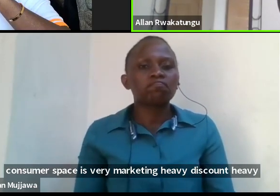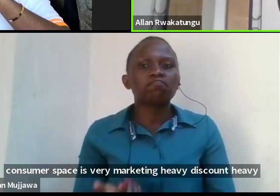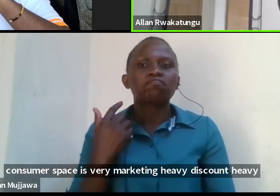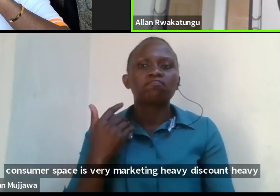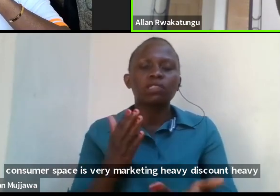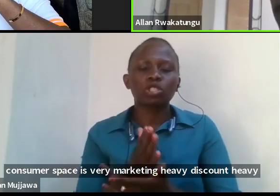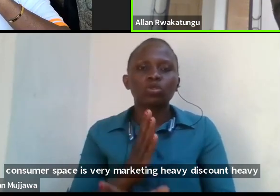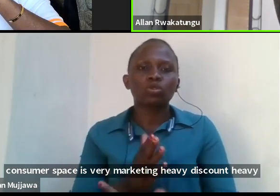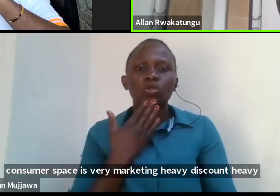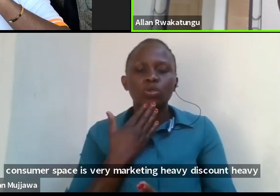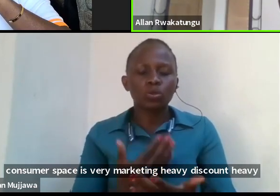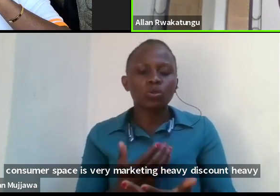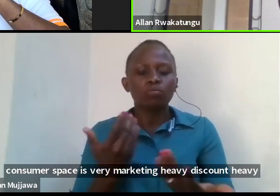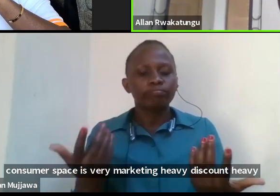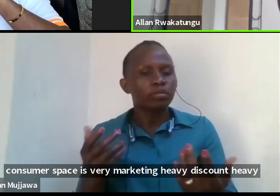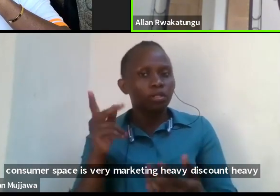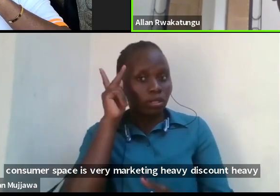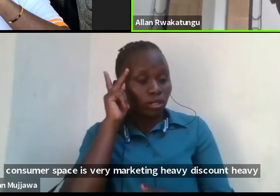venture level scale.